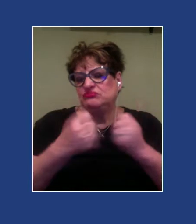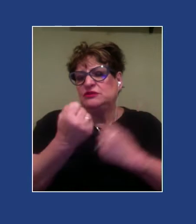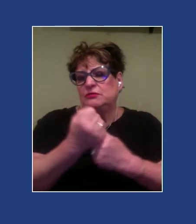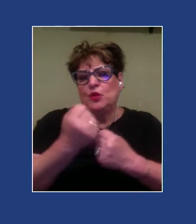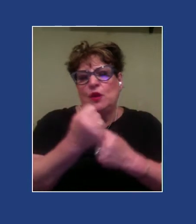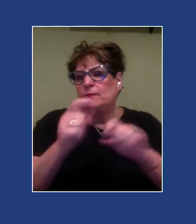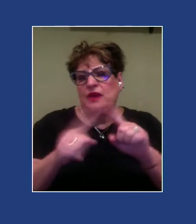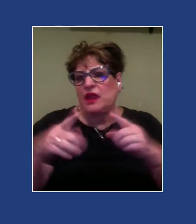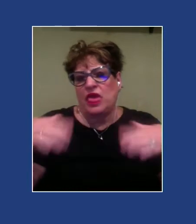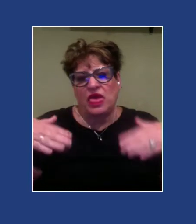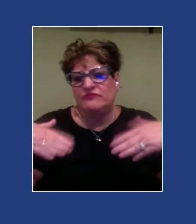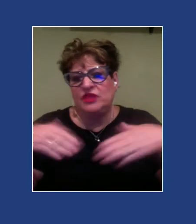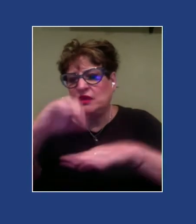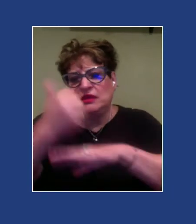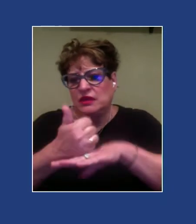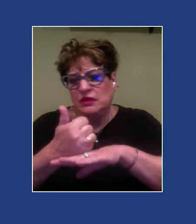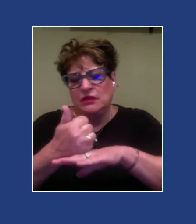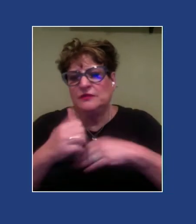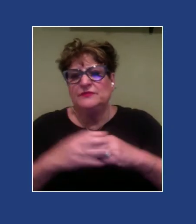them.